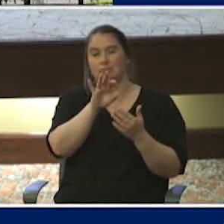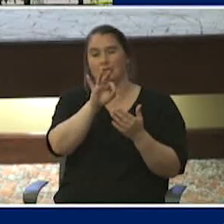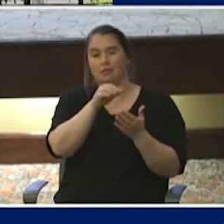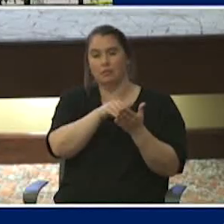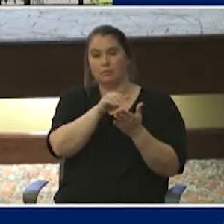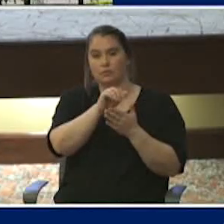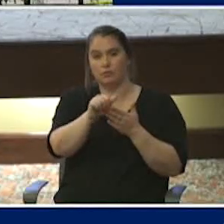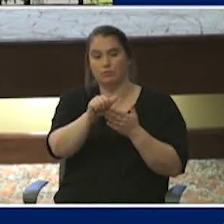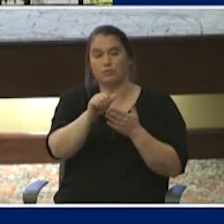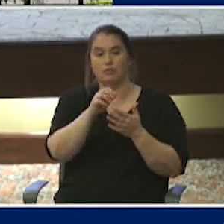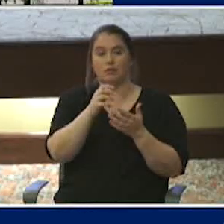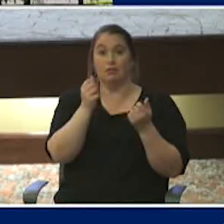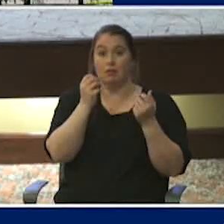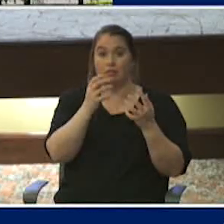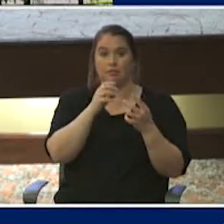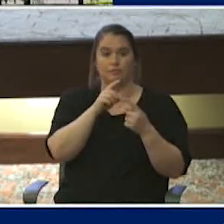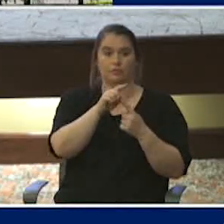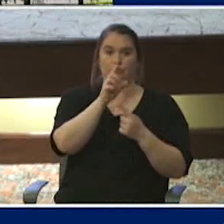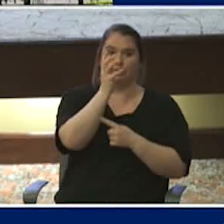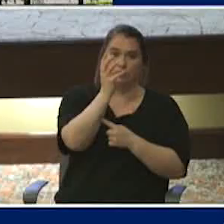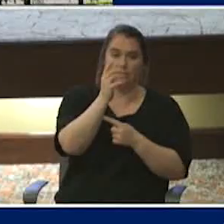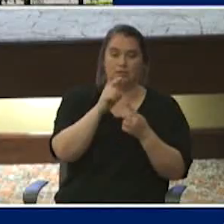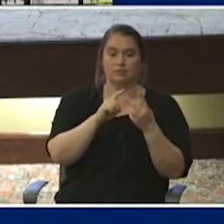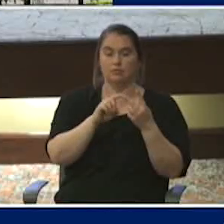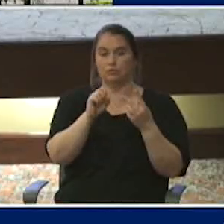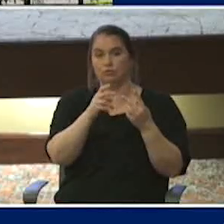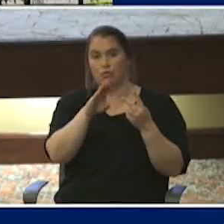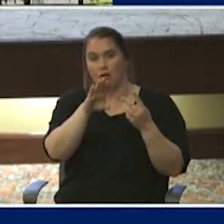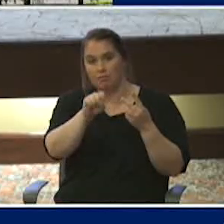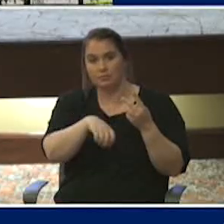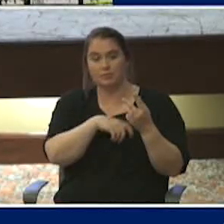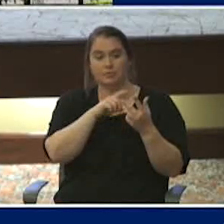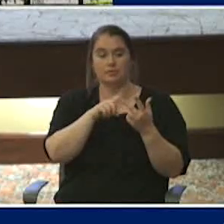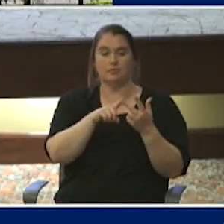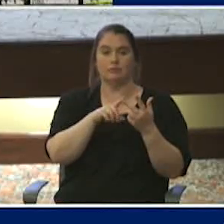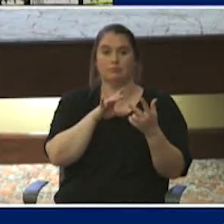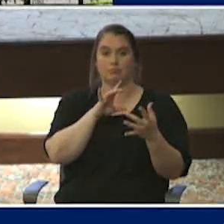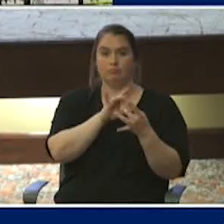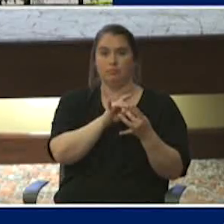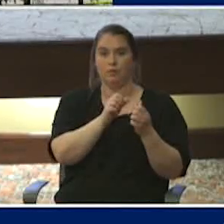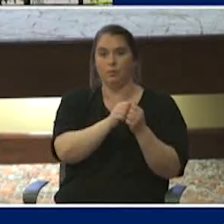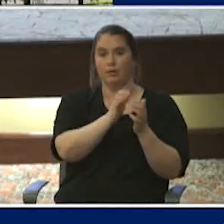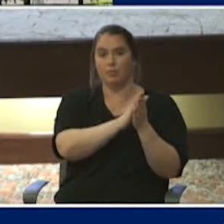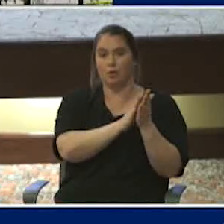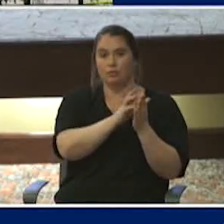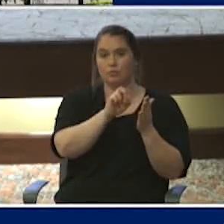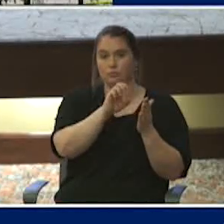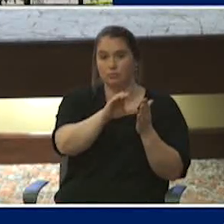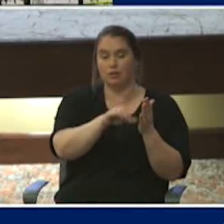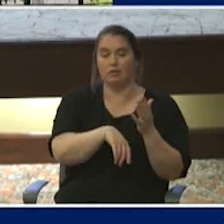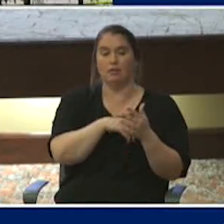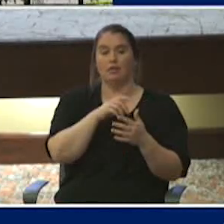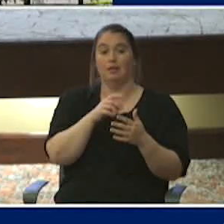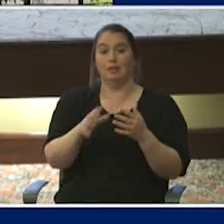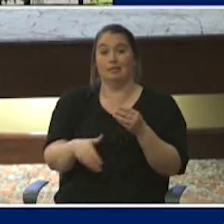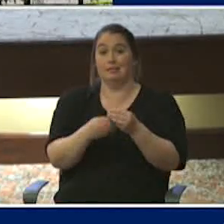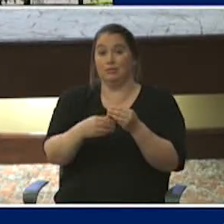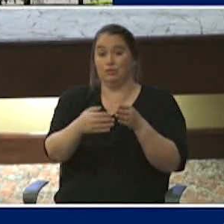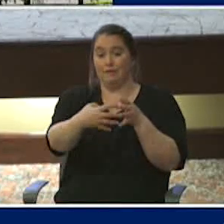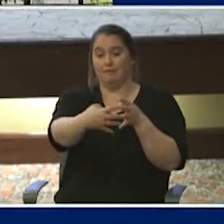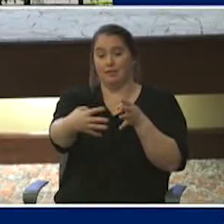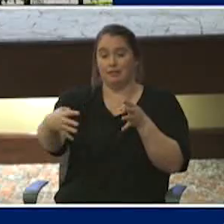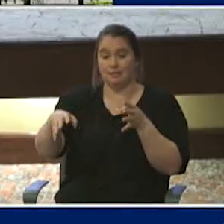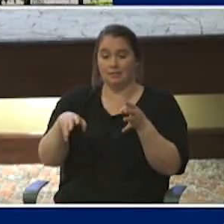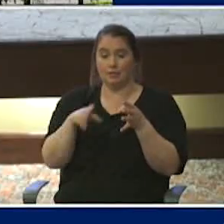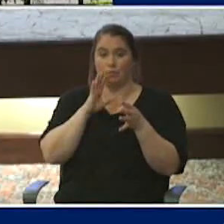trees, shrubs, coordinated with Parks and Rec, and then also some extra fencing and veneer in and around the